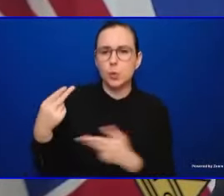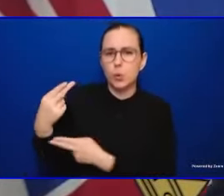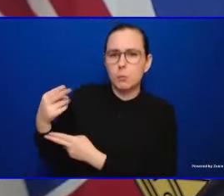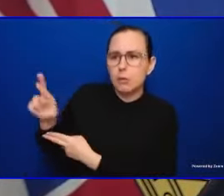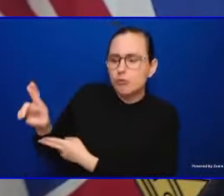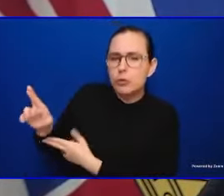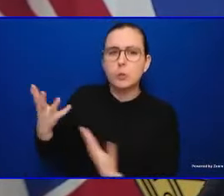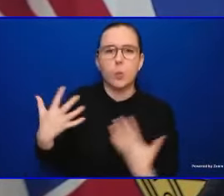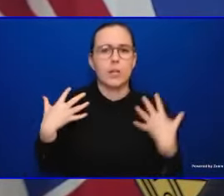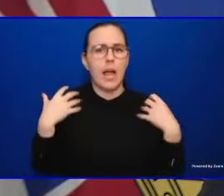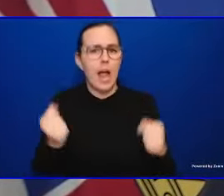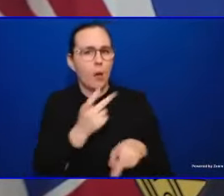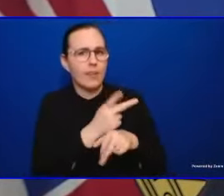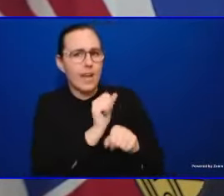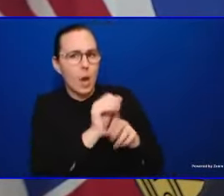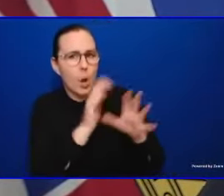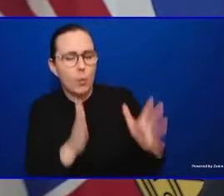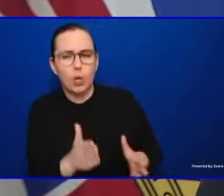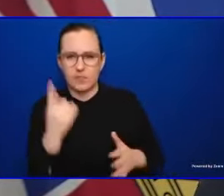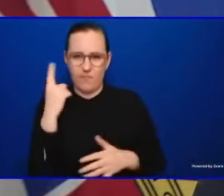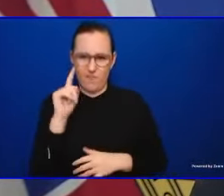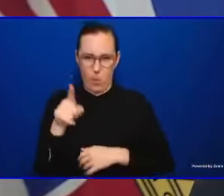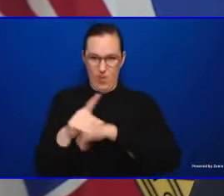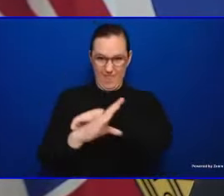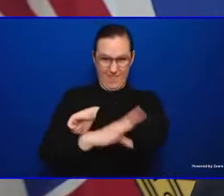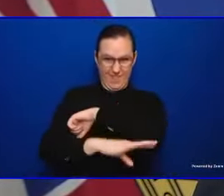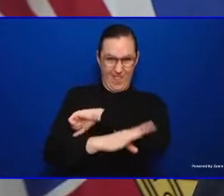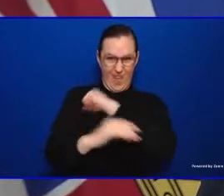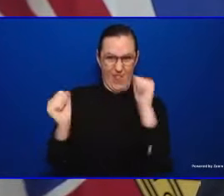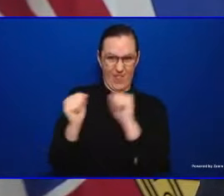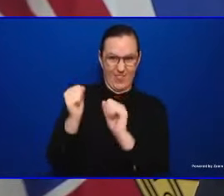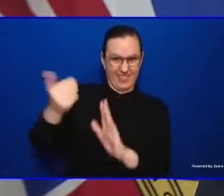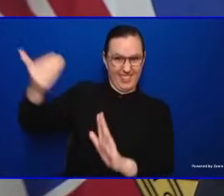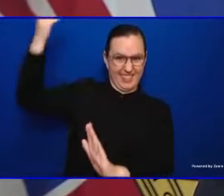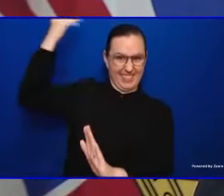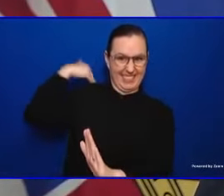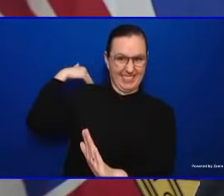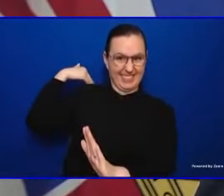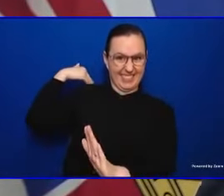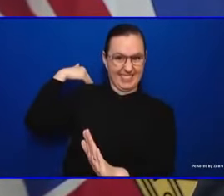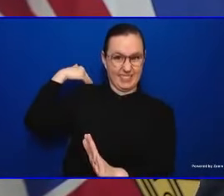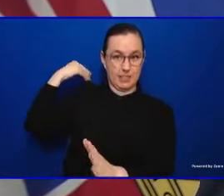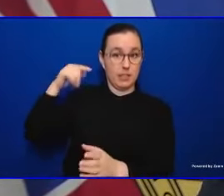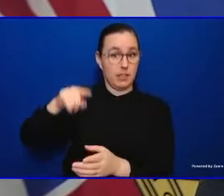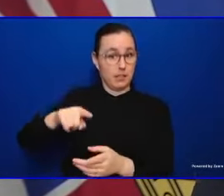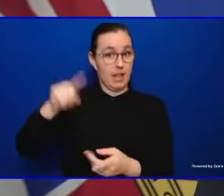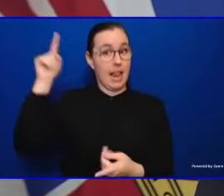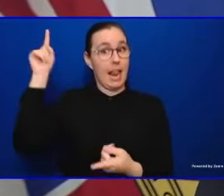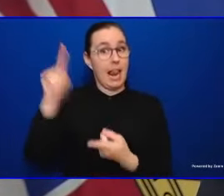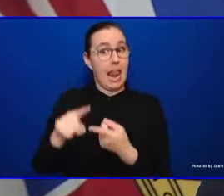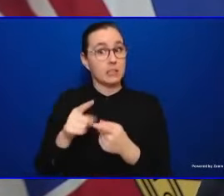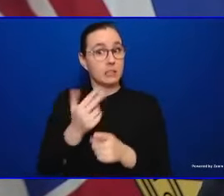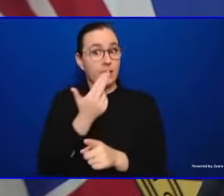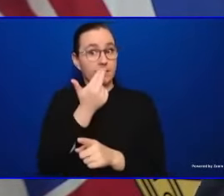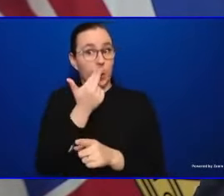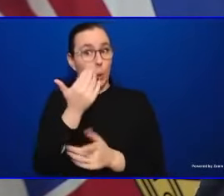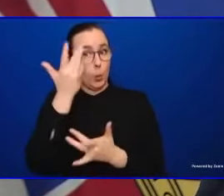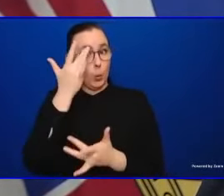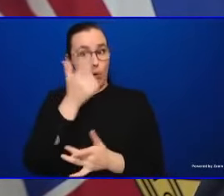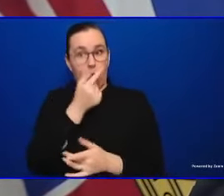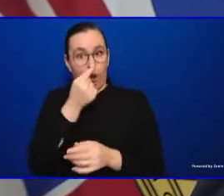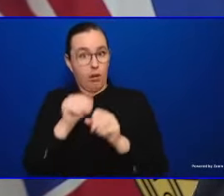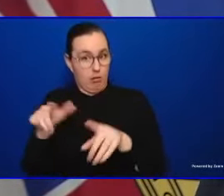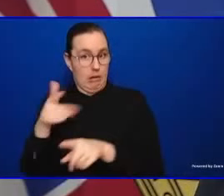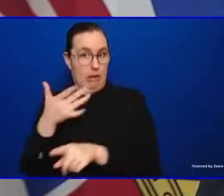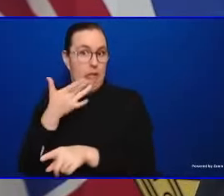Fortunately, in that fall and winter, we saw fewer, for example, influenza cases than we typically see. The challenge in January is that there